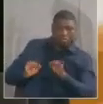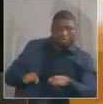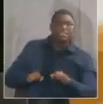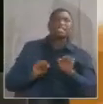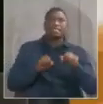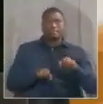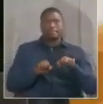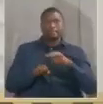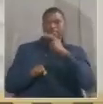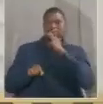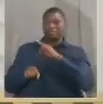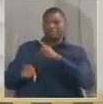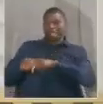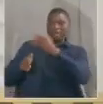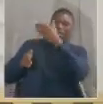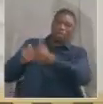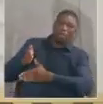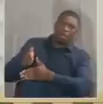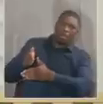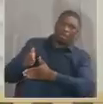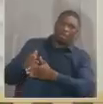Okay.